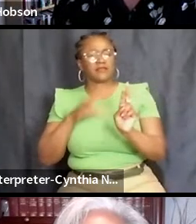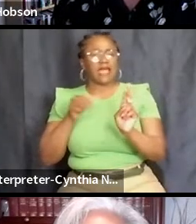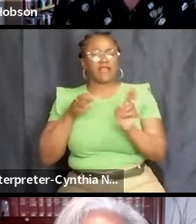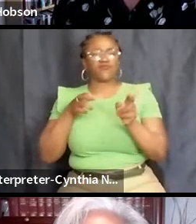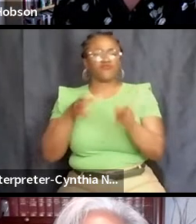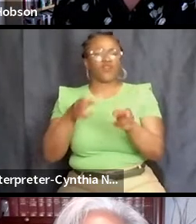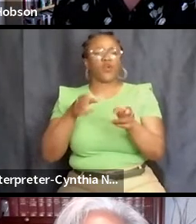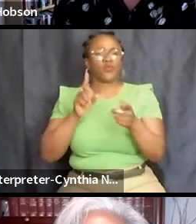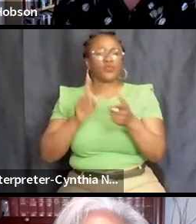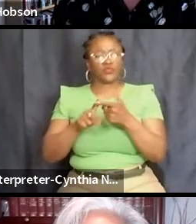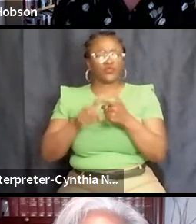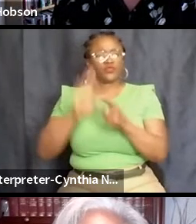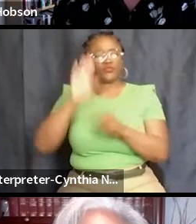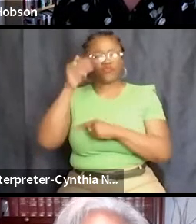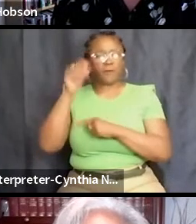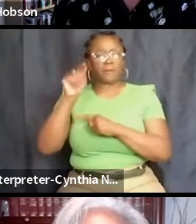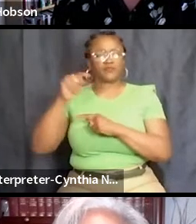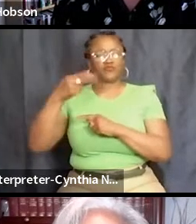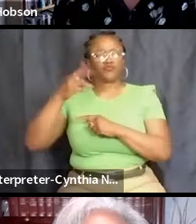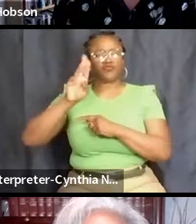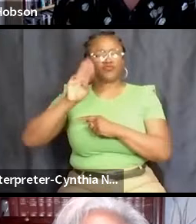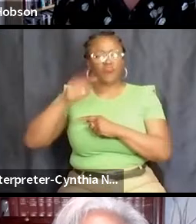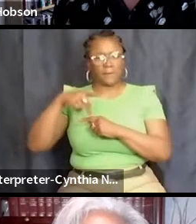Road to Trump.